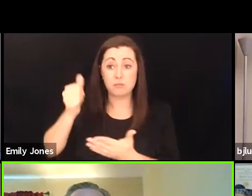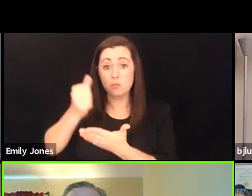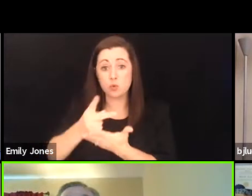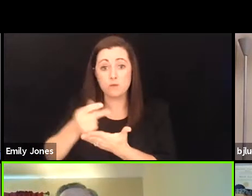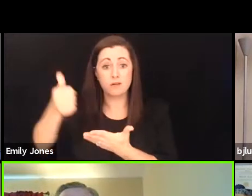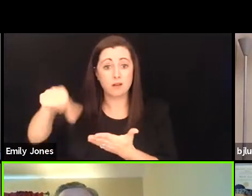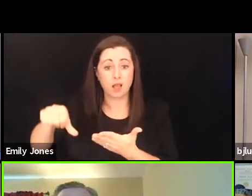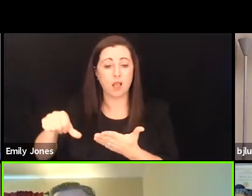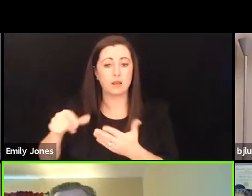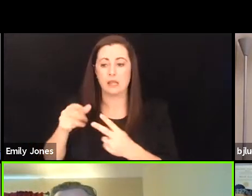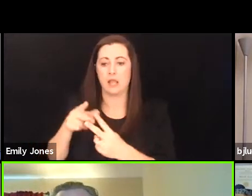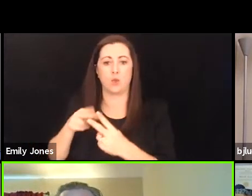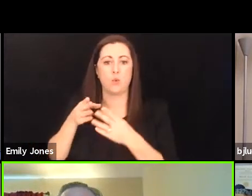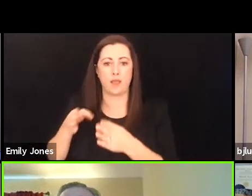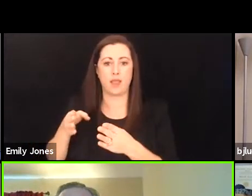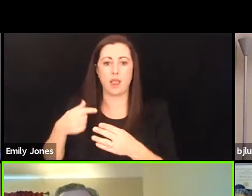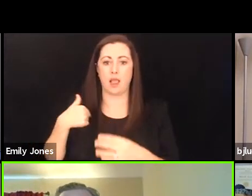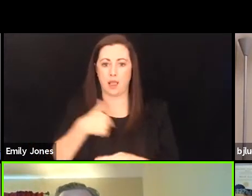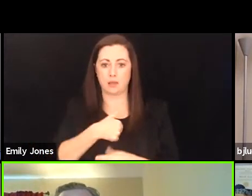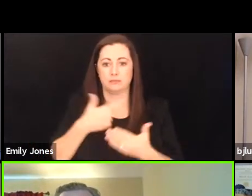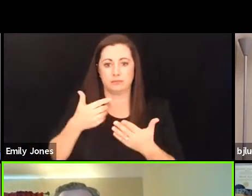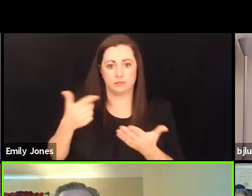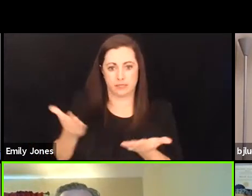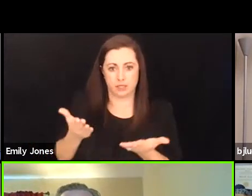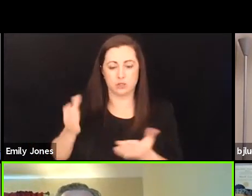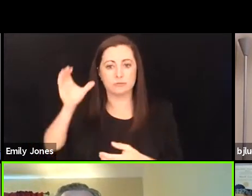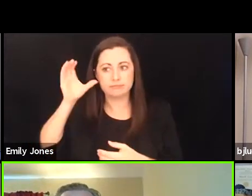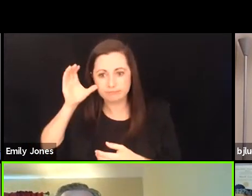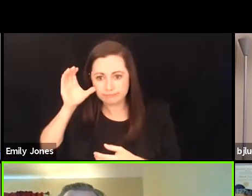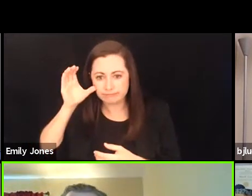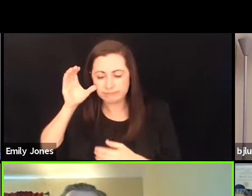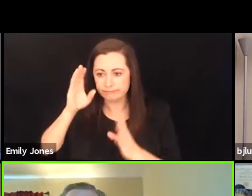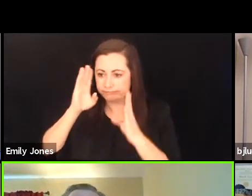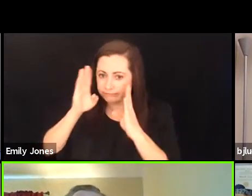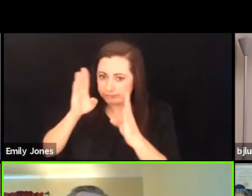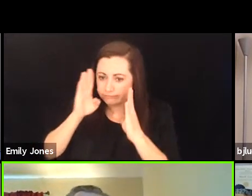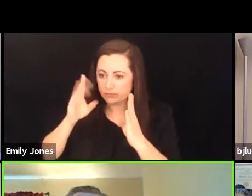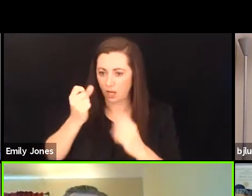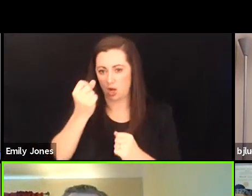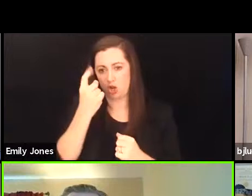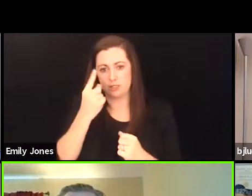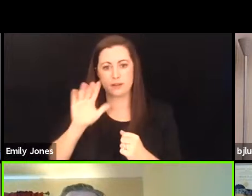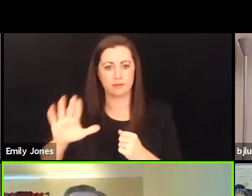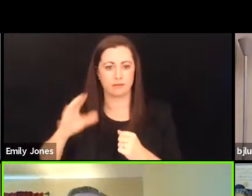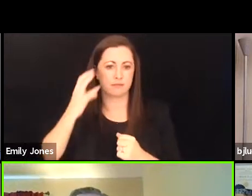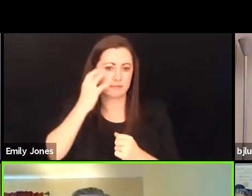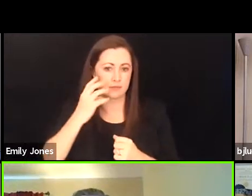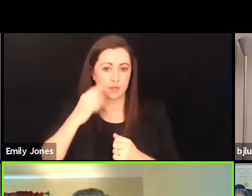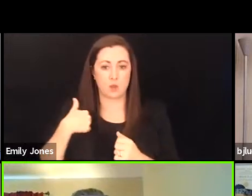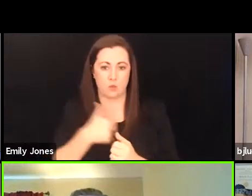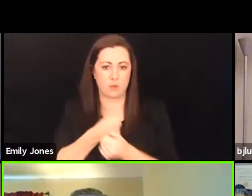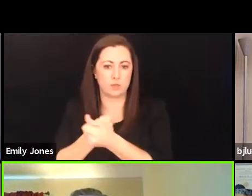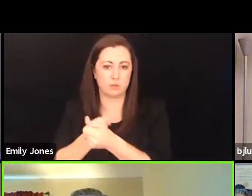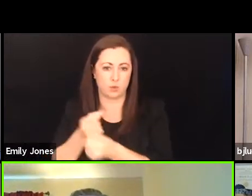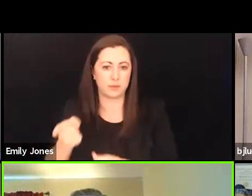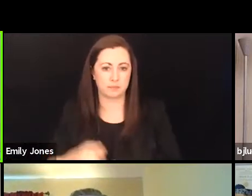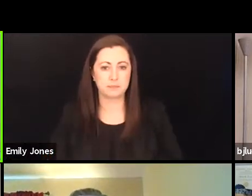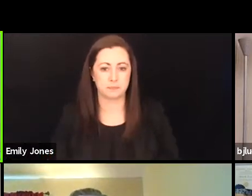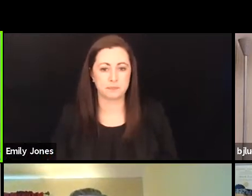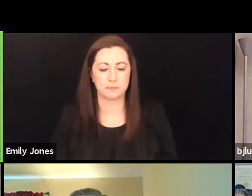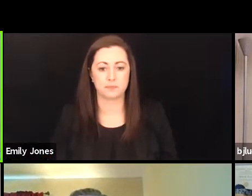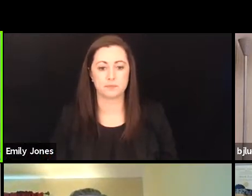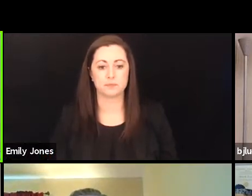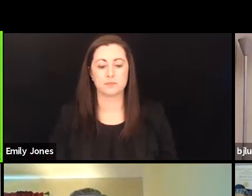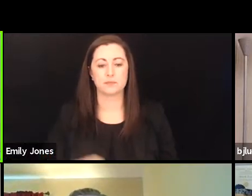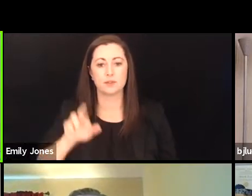they had someone listen to them. They had someone there who understands and who supports them. We've got